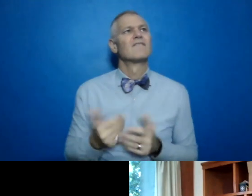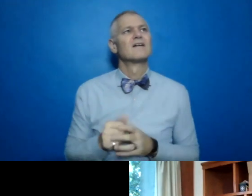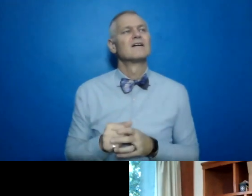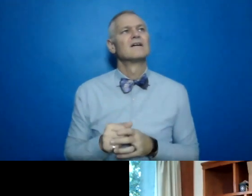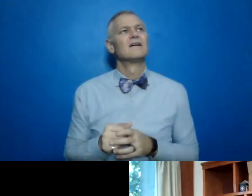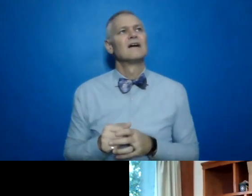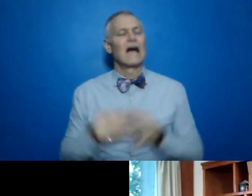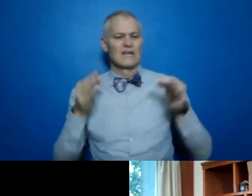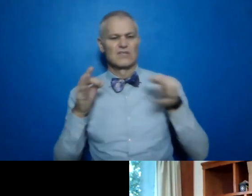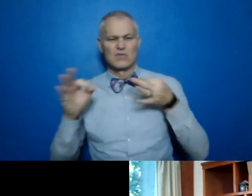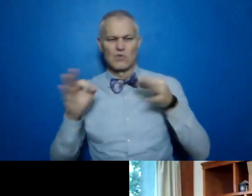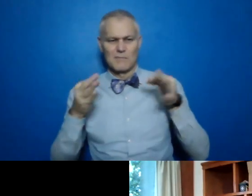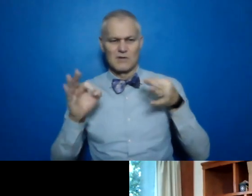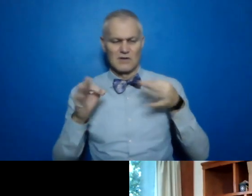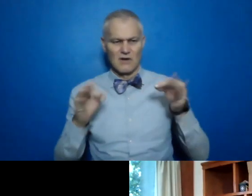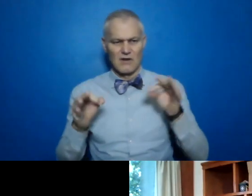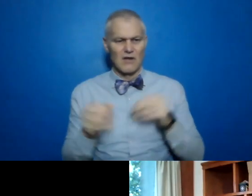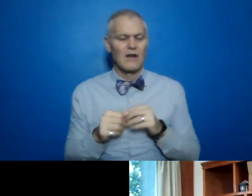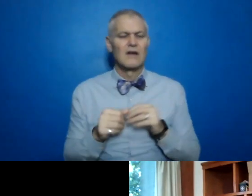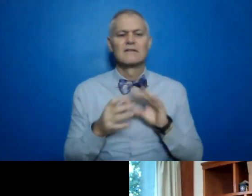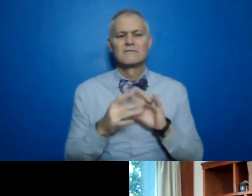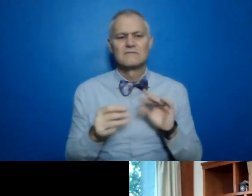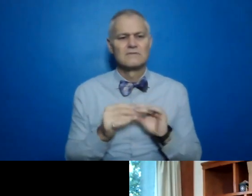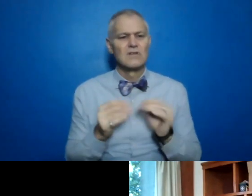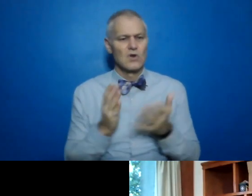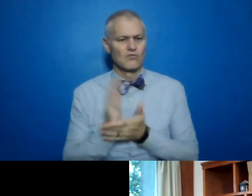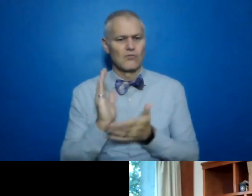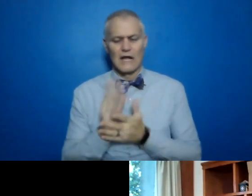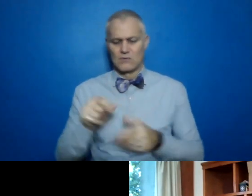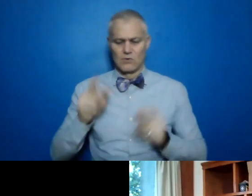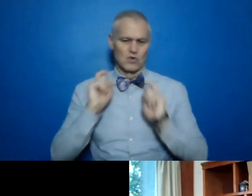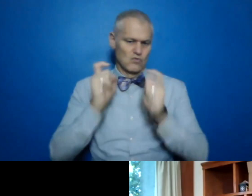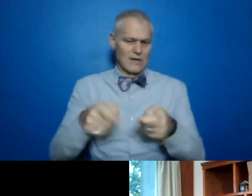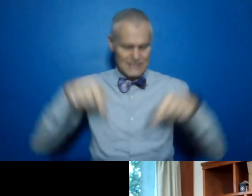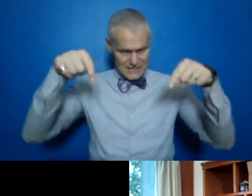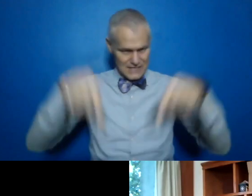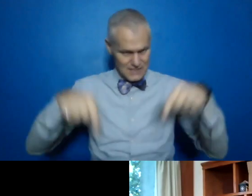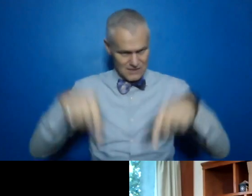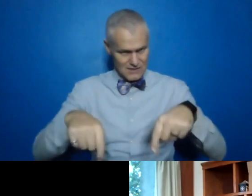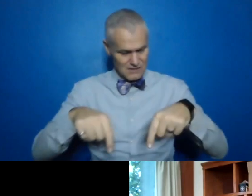description, right? This narrative about how rights were granted here that completely